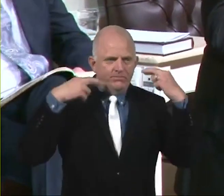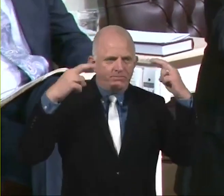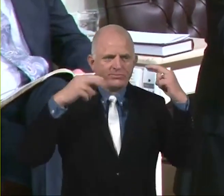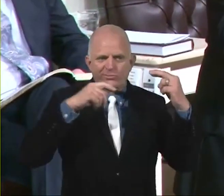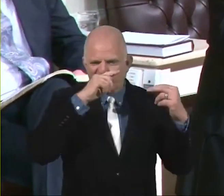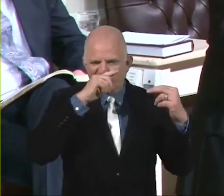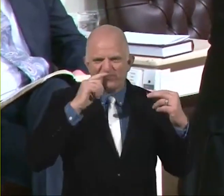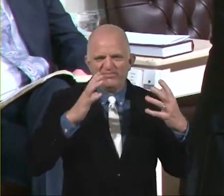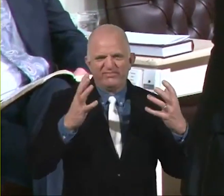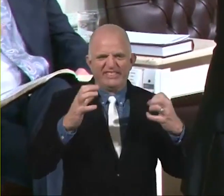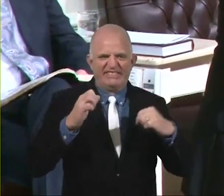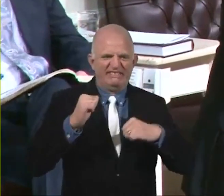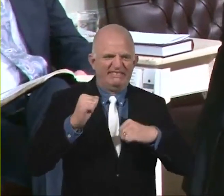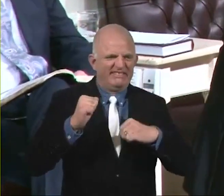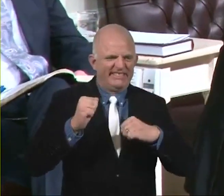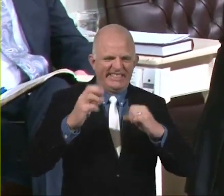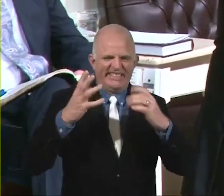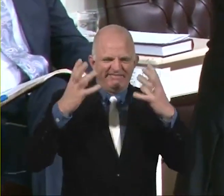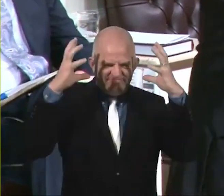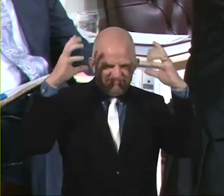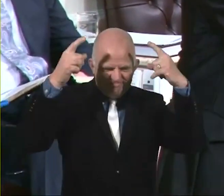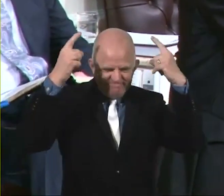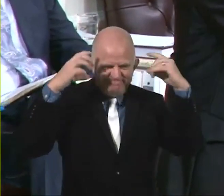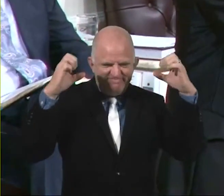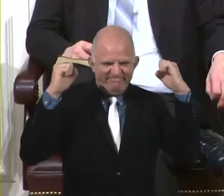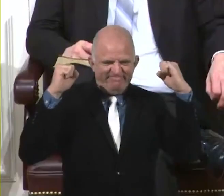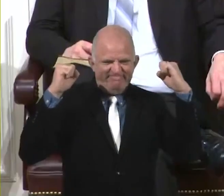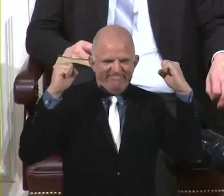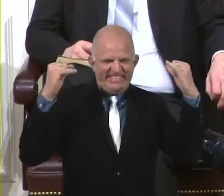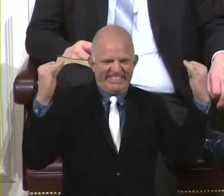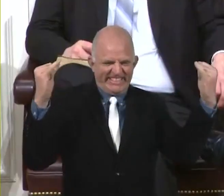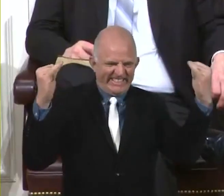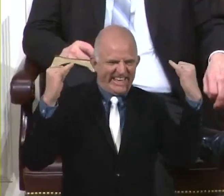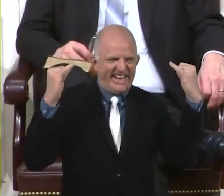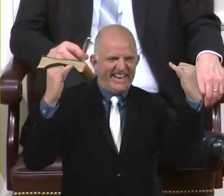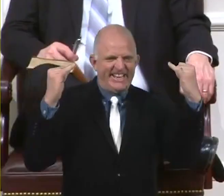in behind his head, and he was very contented to stand there.